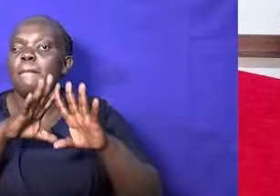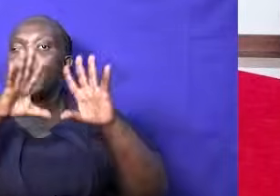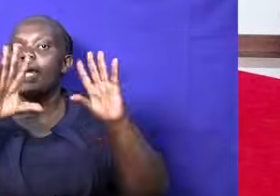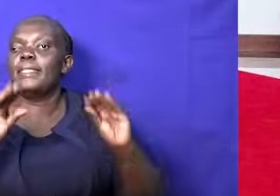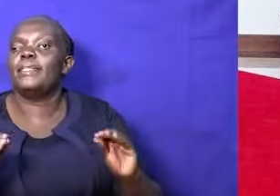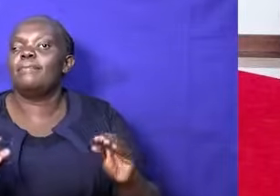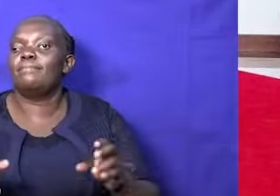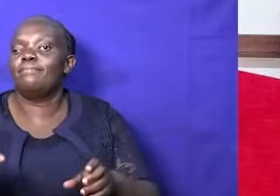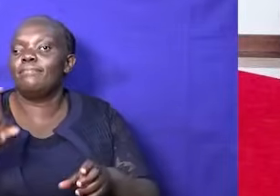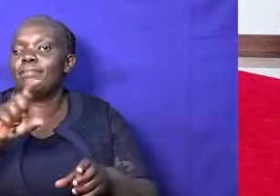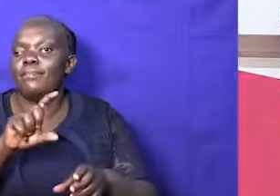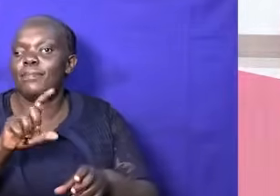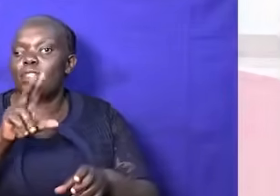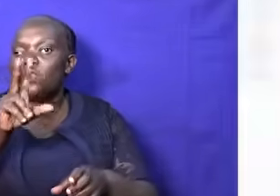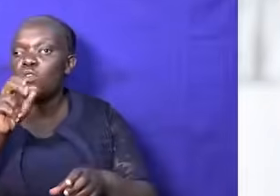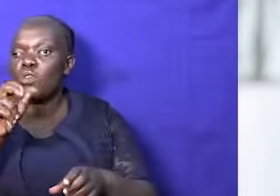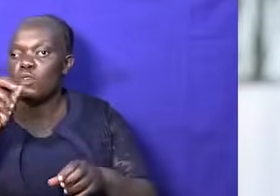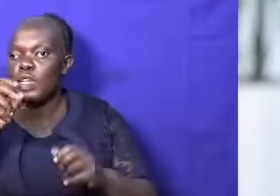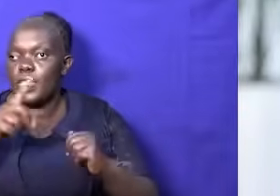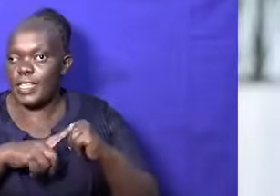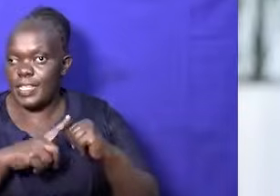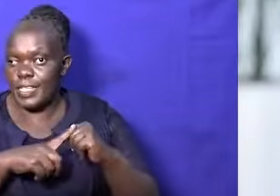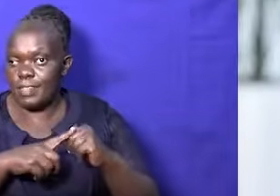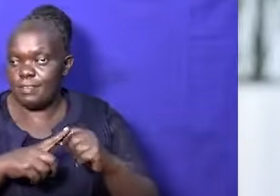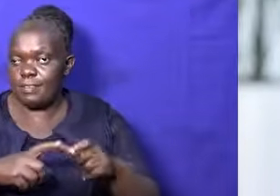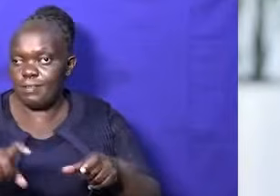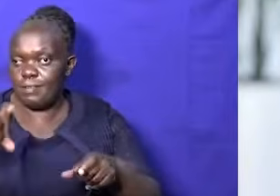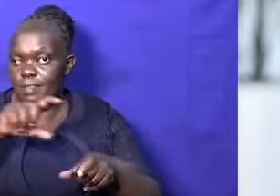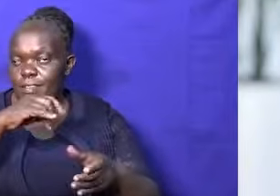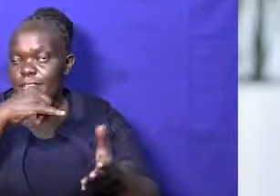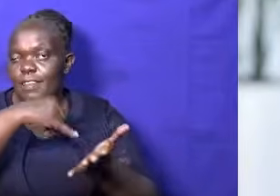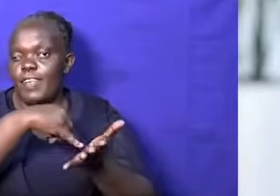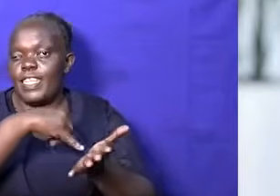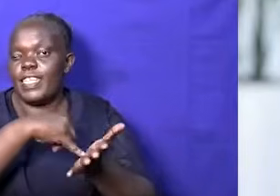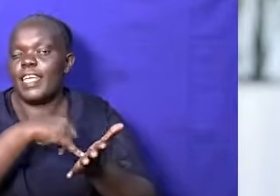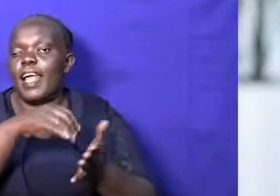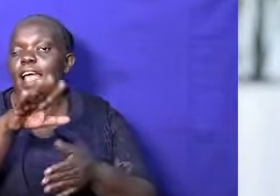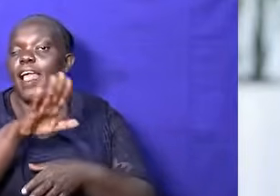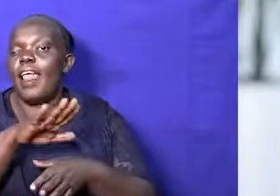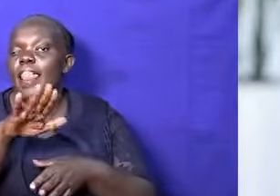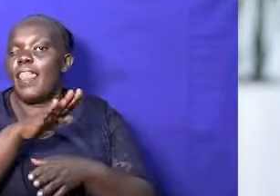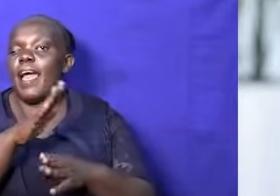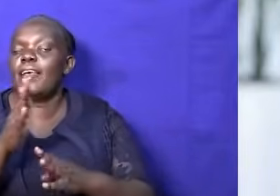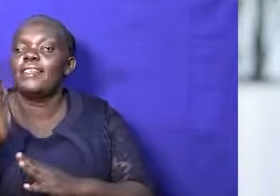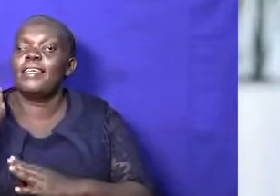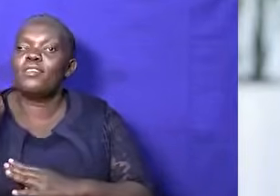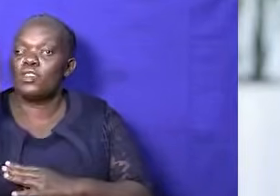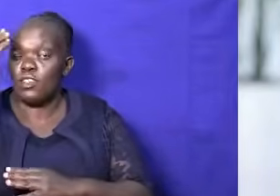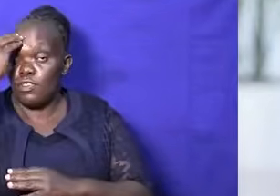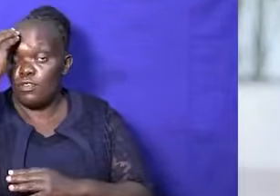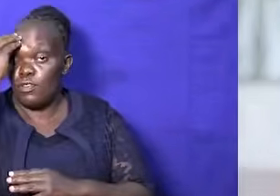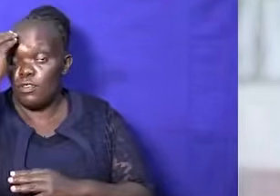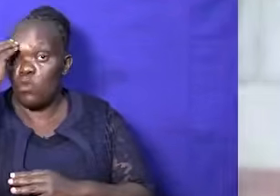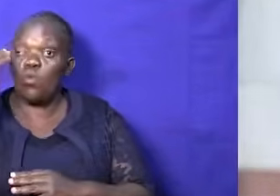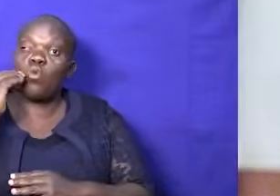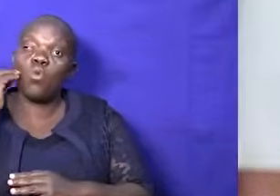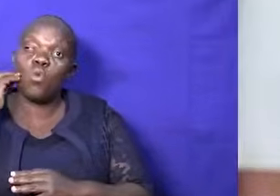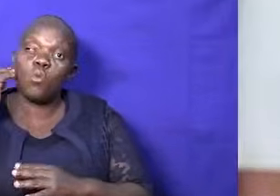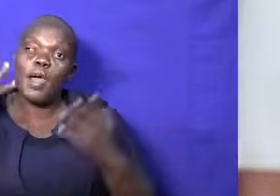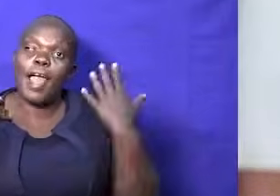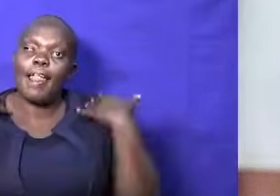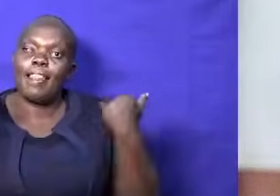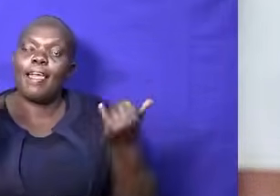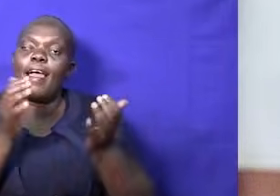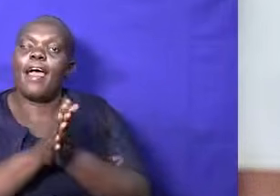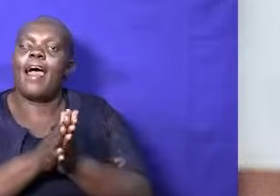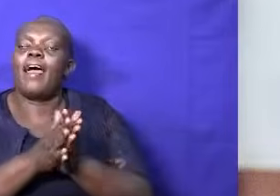Bajeti ya nyongeza ya mwaka 2026 imeongeza uwekezaji katika sekta ya usalama, elimu, makazi,